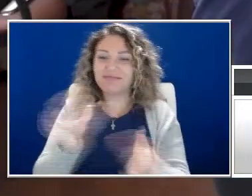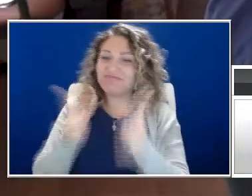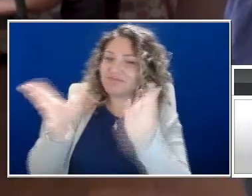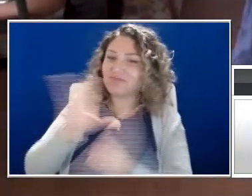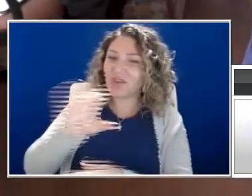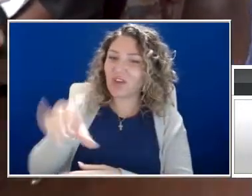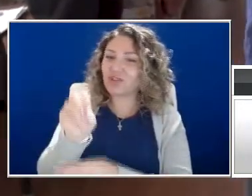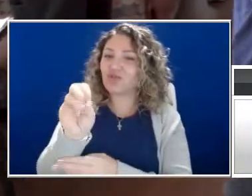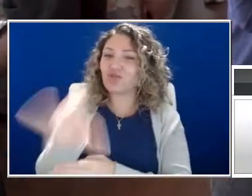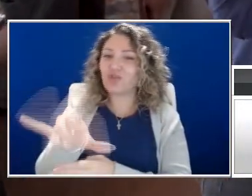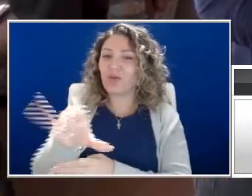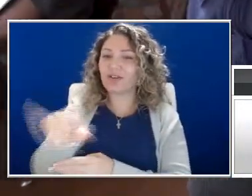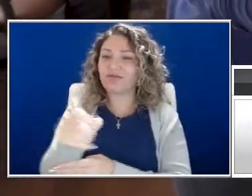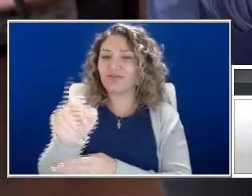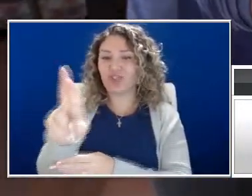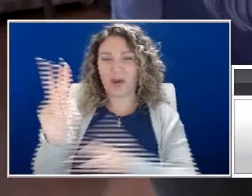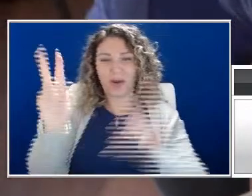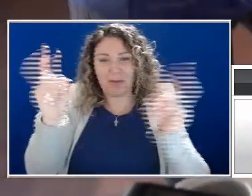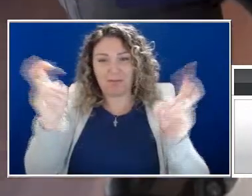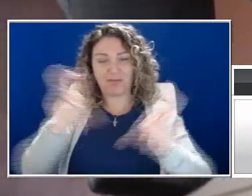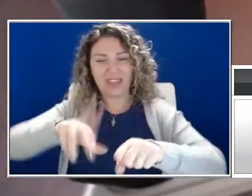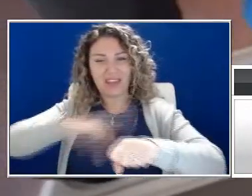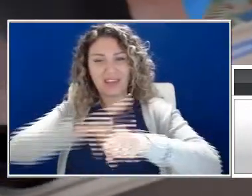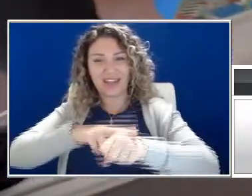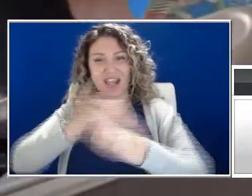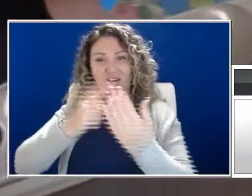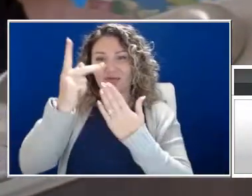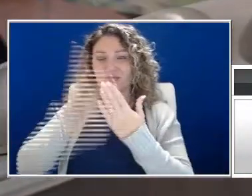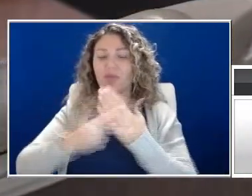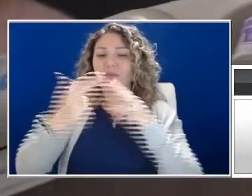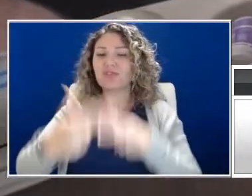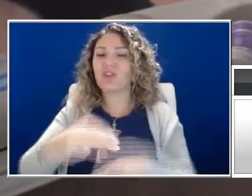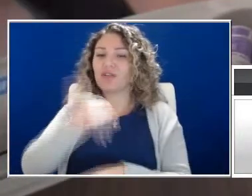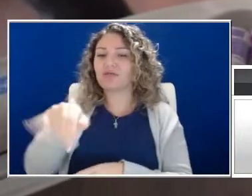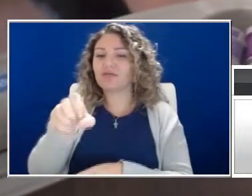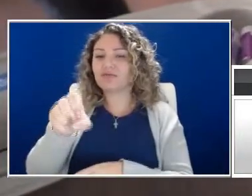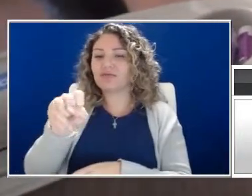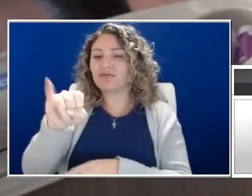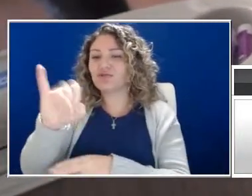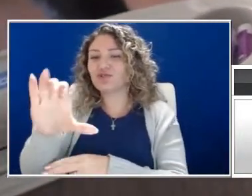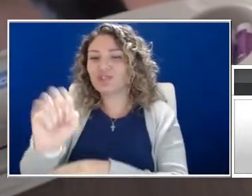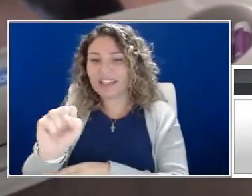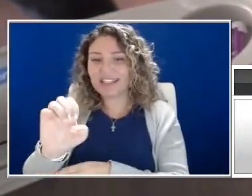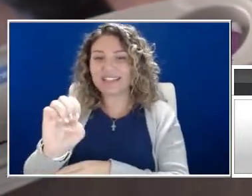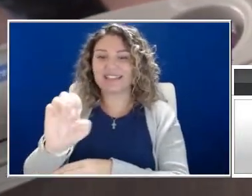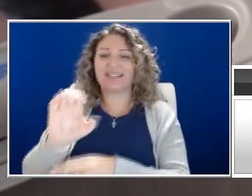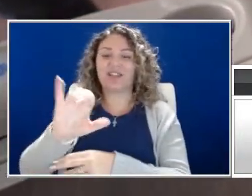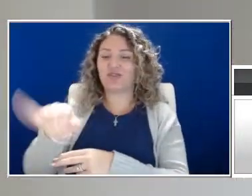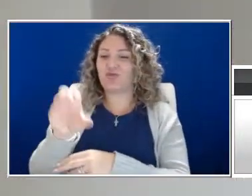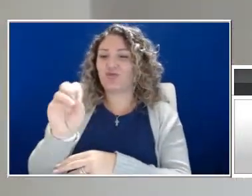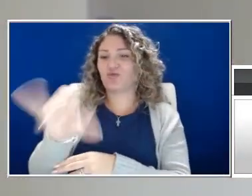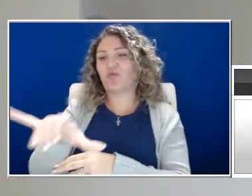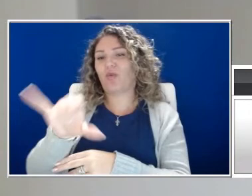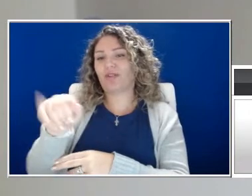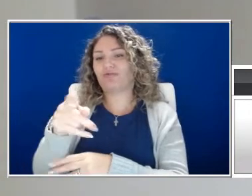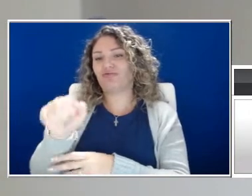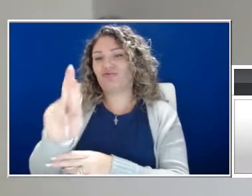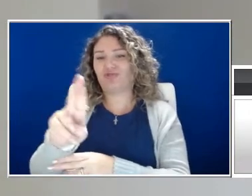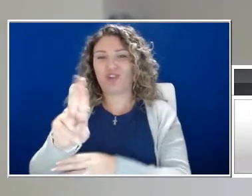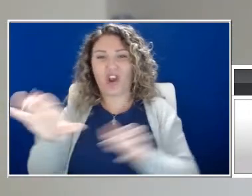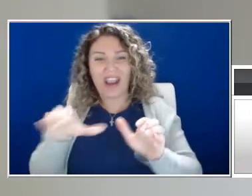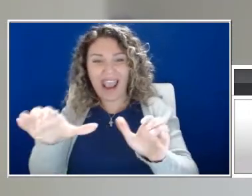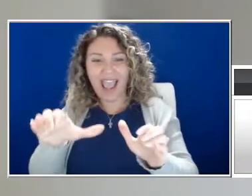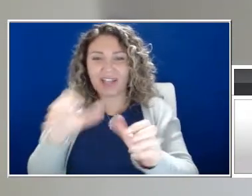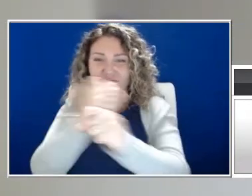It's part of a national program called Jessie's Joy Jars, which are for kids actively fighting cancer. Each of